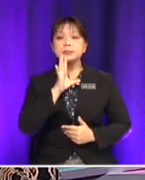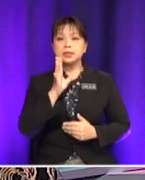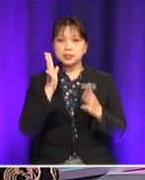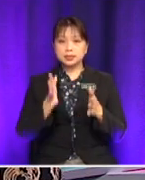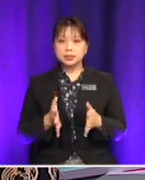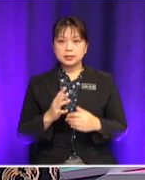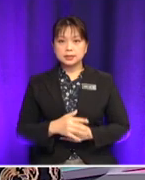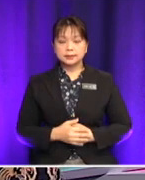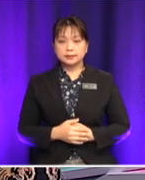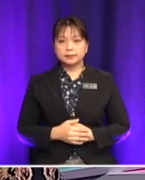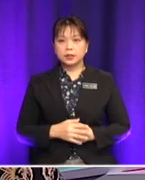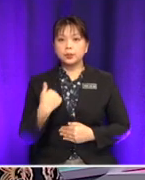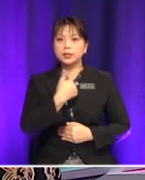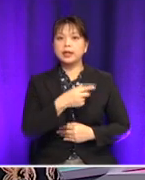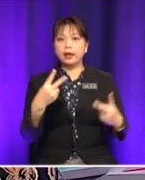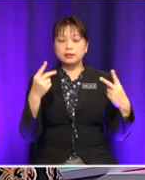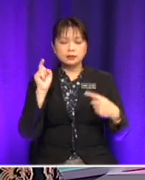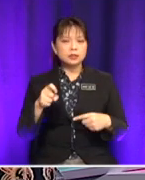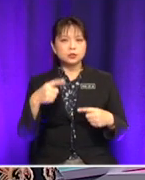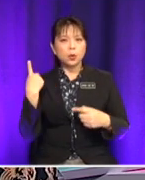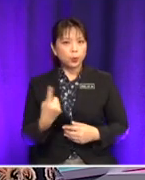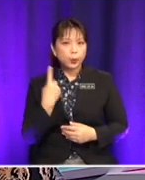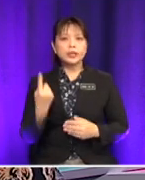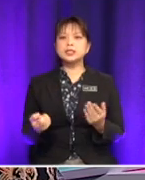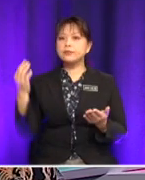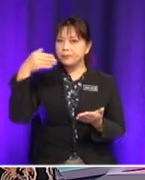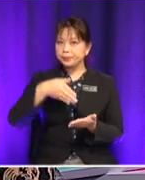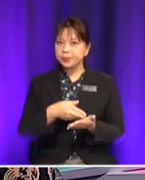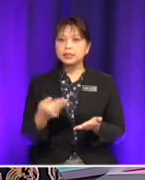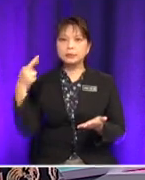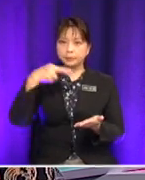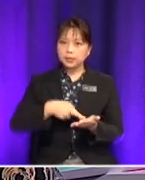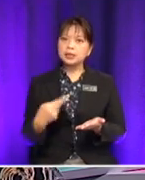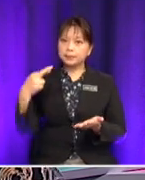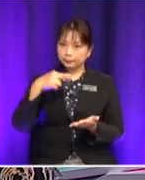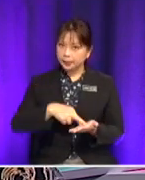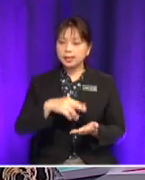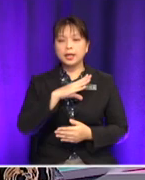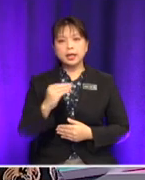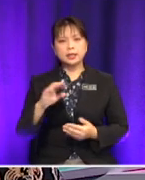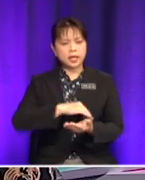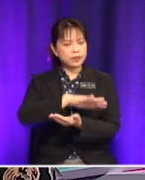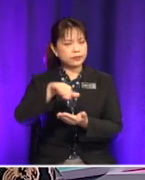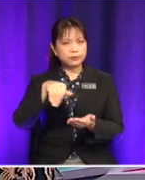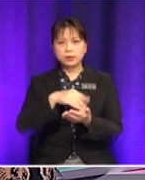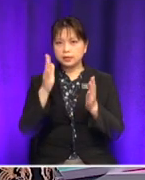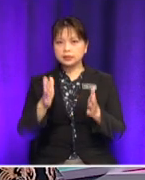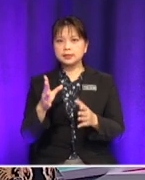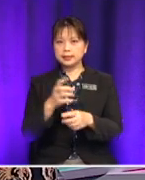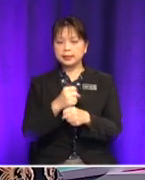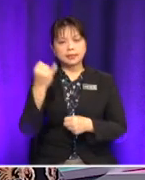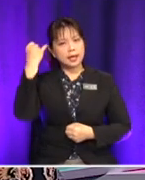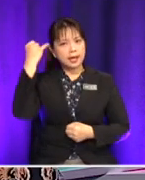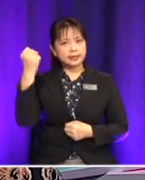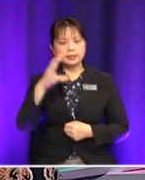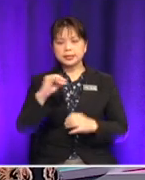mentioned earlier, we have to, like, always repeat this again and again and again so everyone gets the main idea and a clearer picture on how to